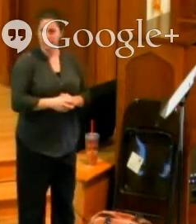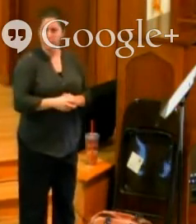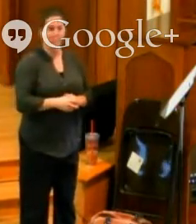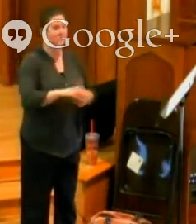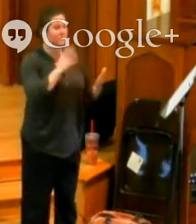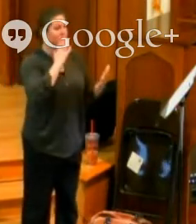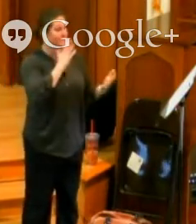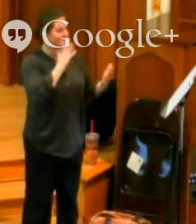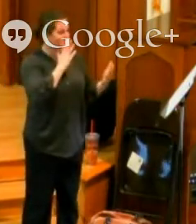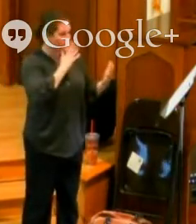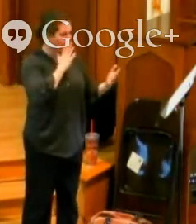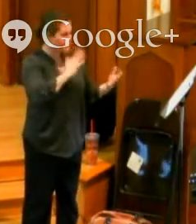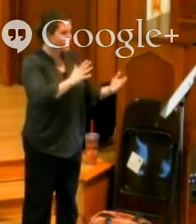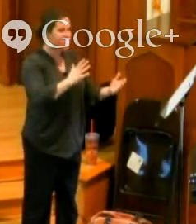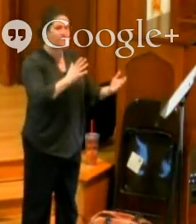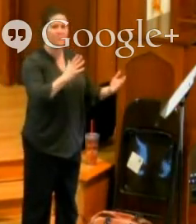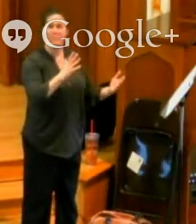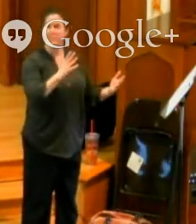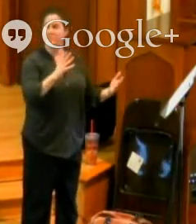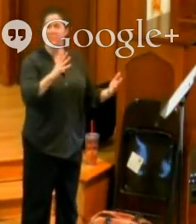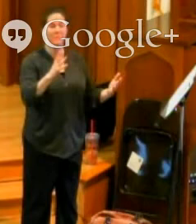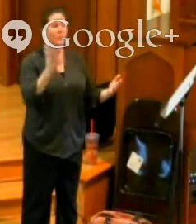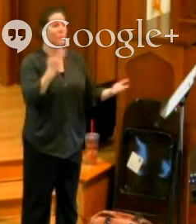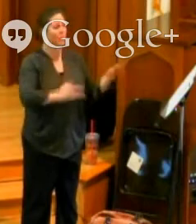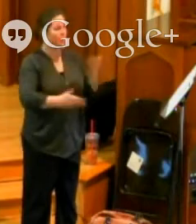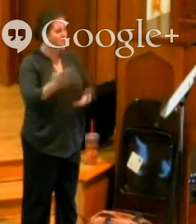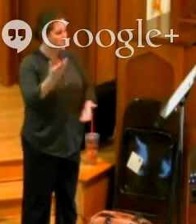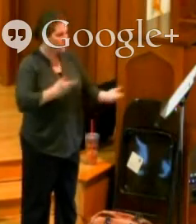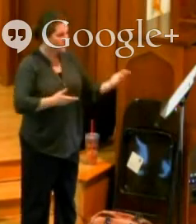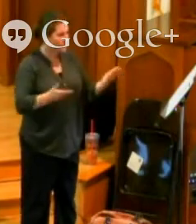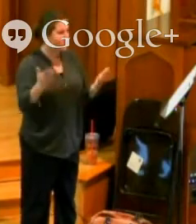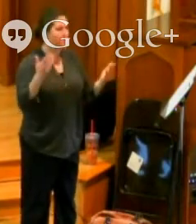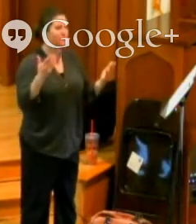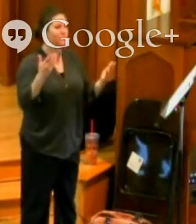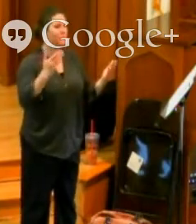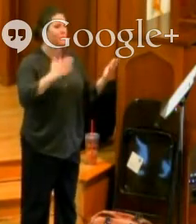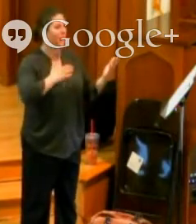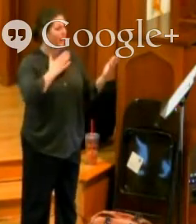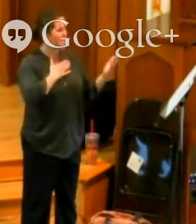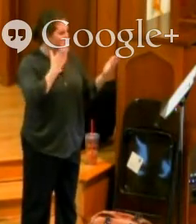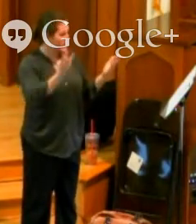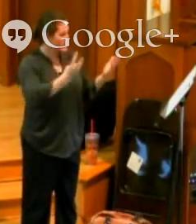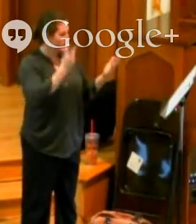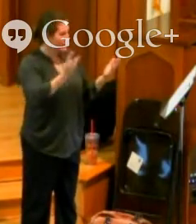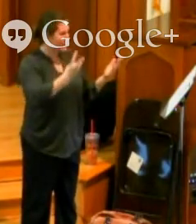Thank you. I'll add my welcome and happy Wednesday.